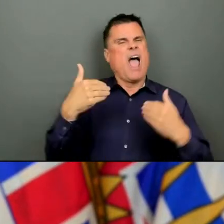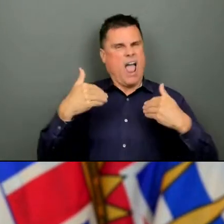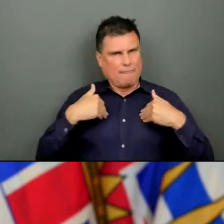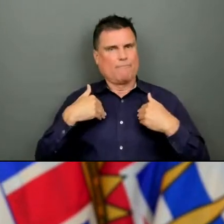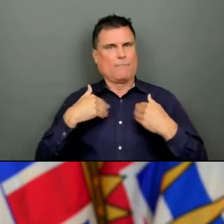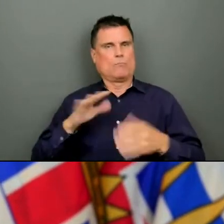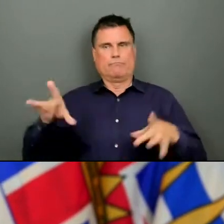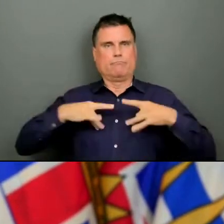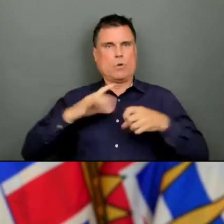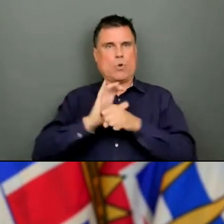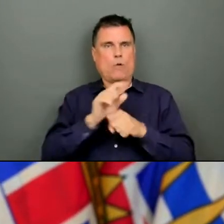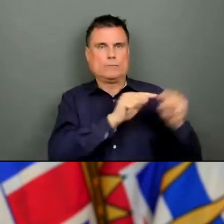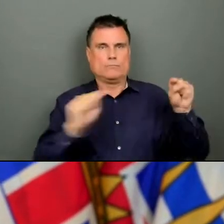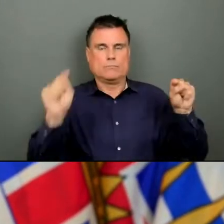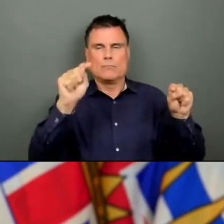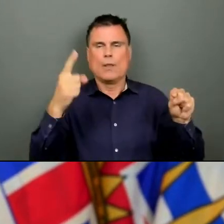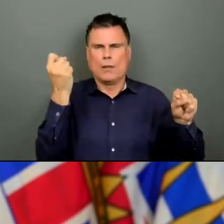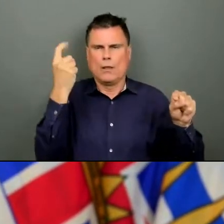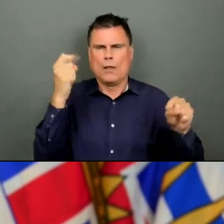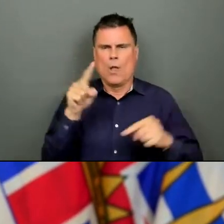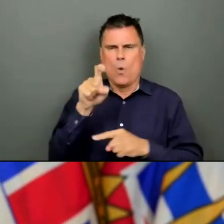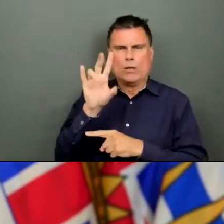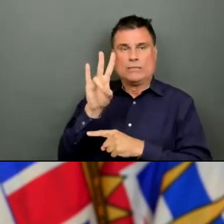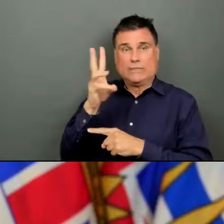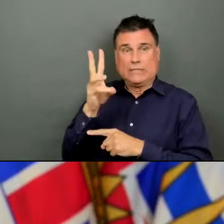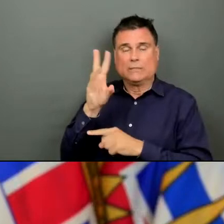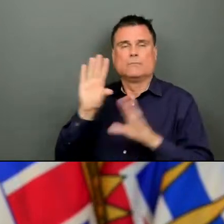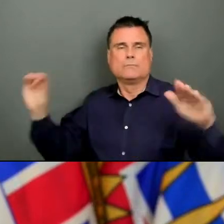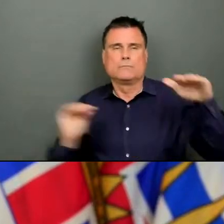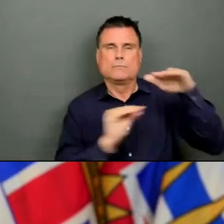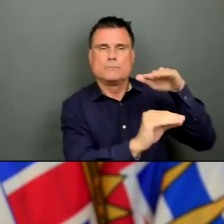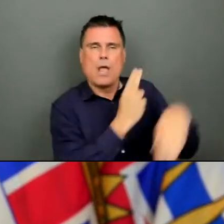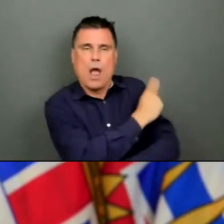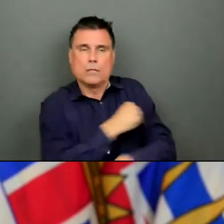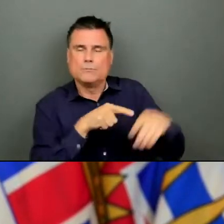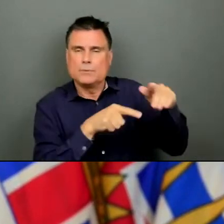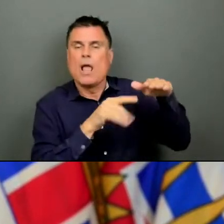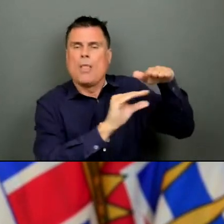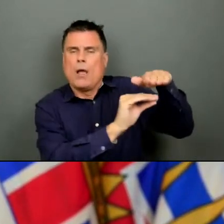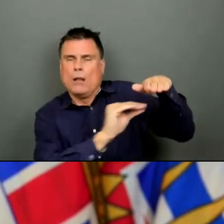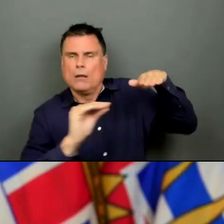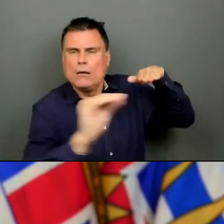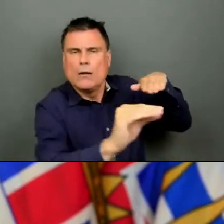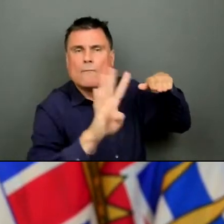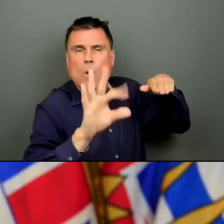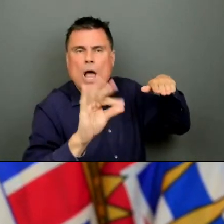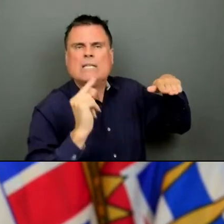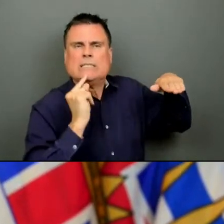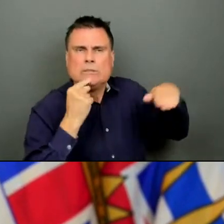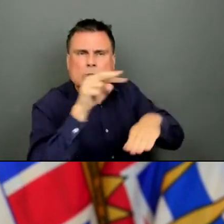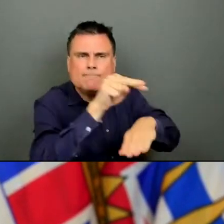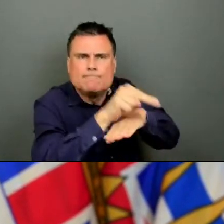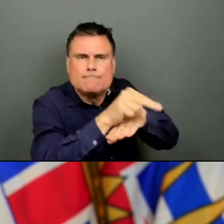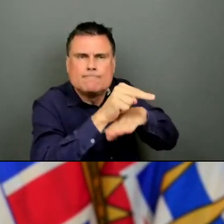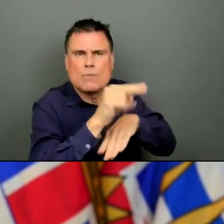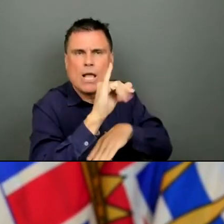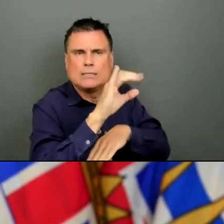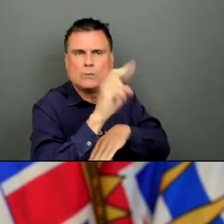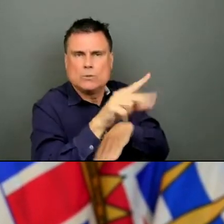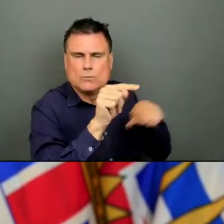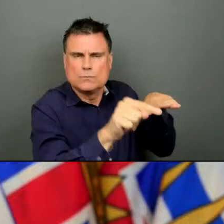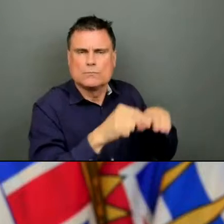province. 176 people are in hospital, 49 of whom are in critical care or ICU, and